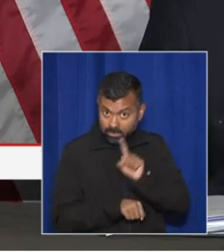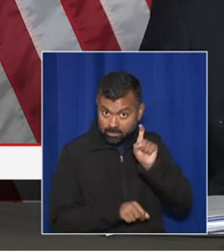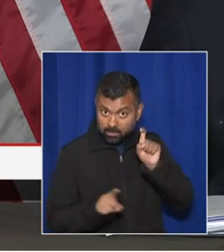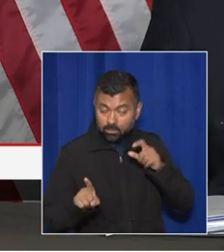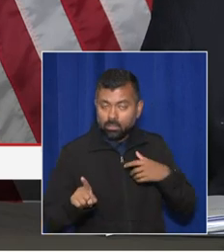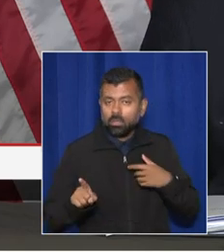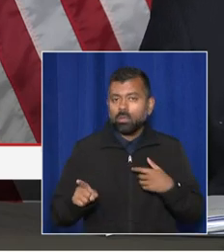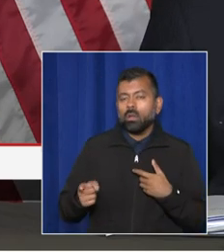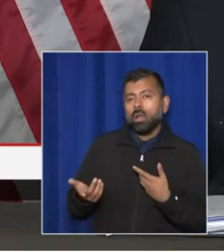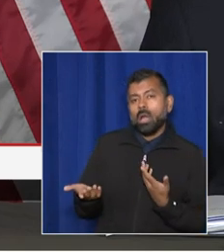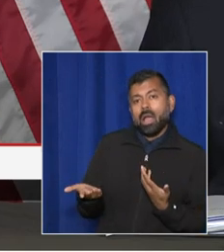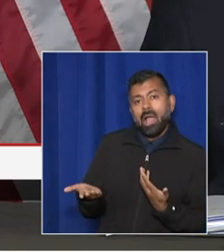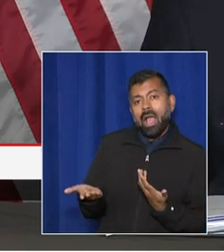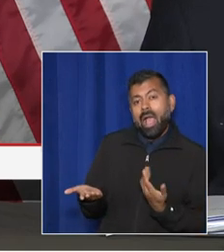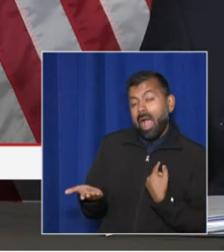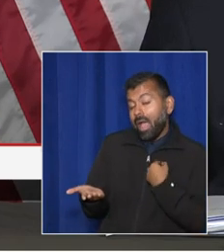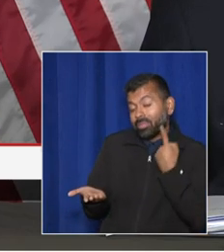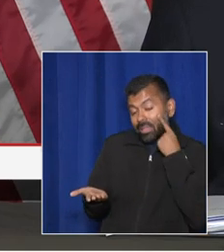can